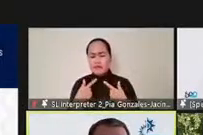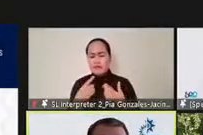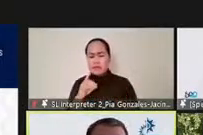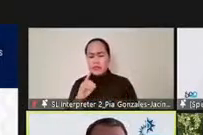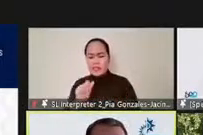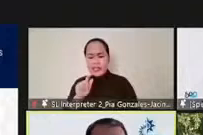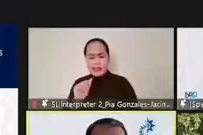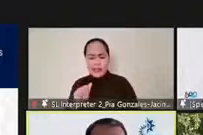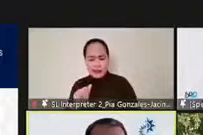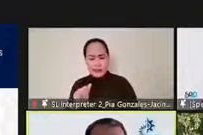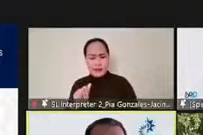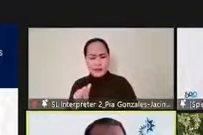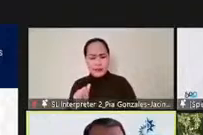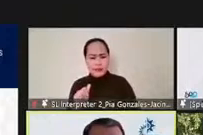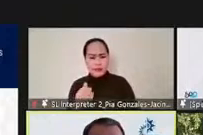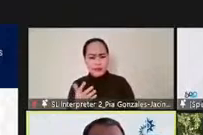possibly